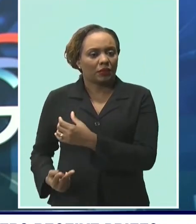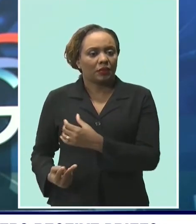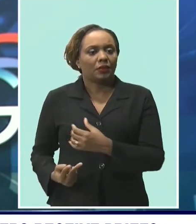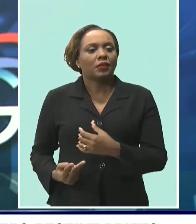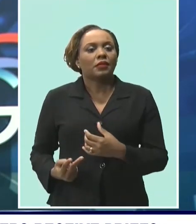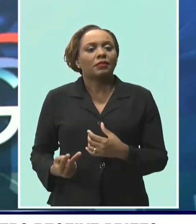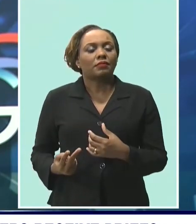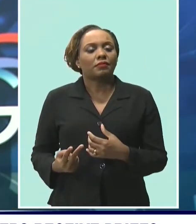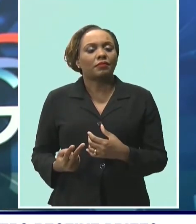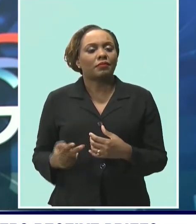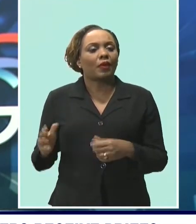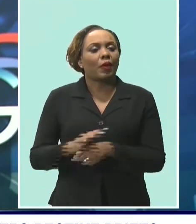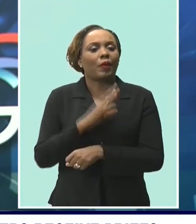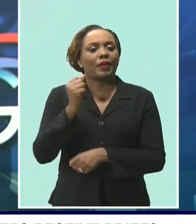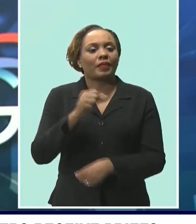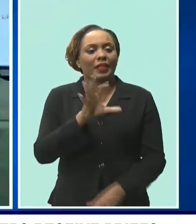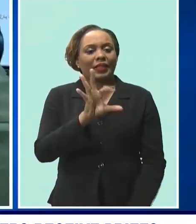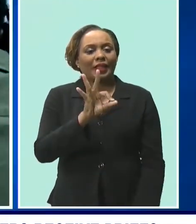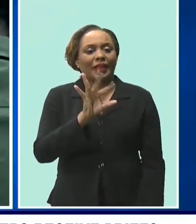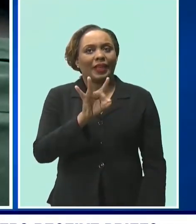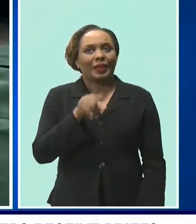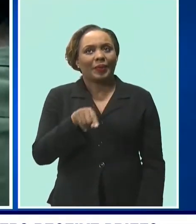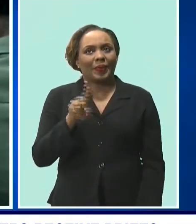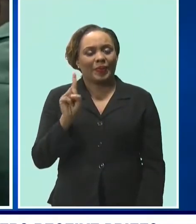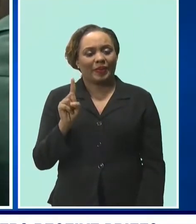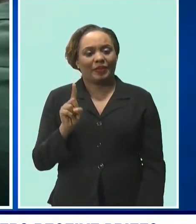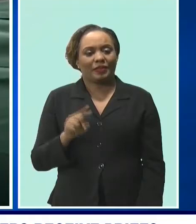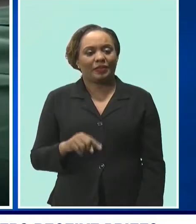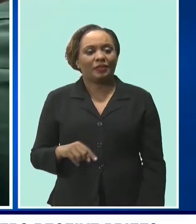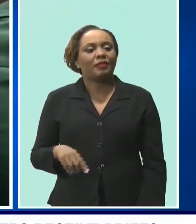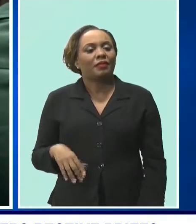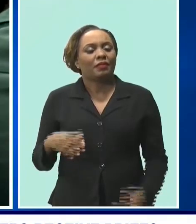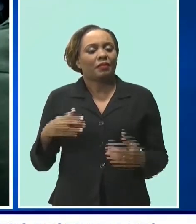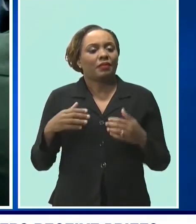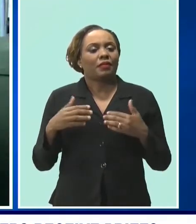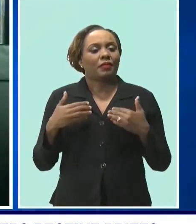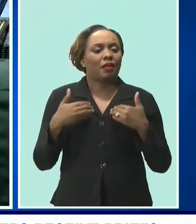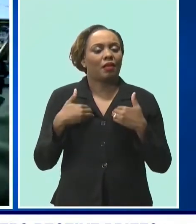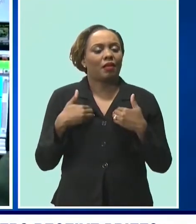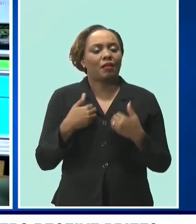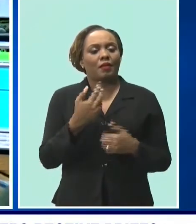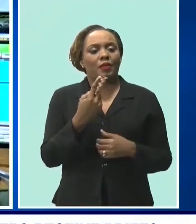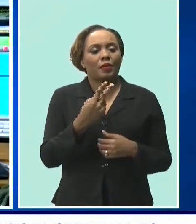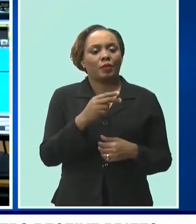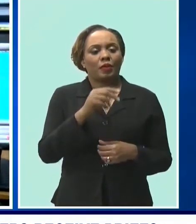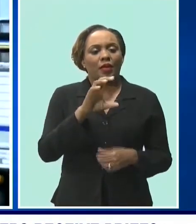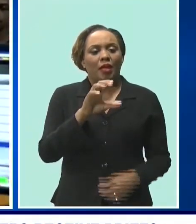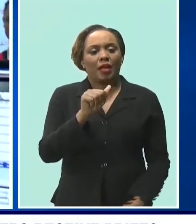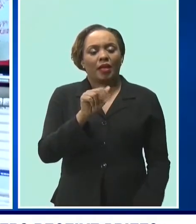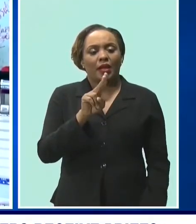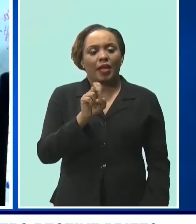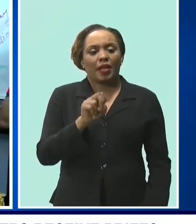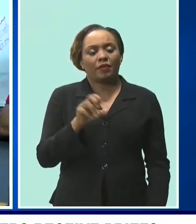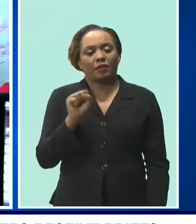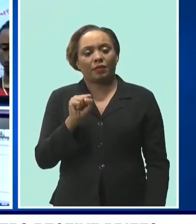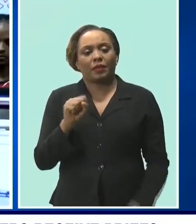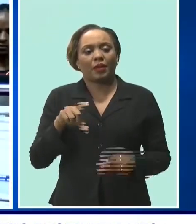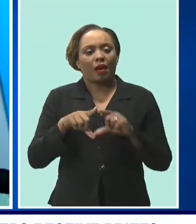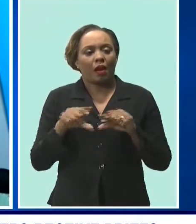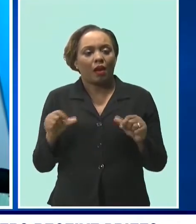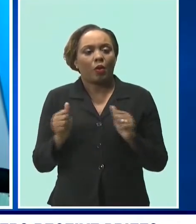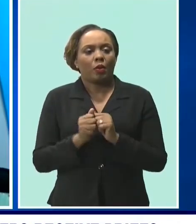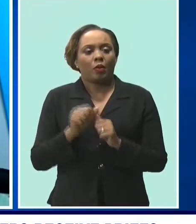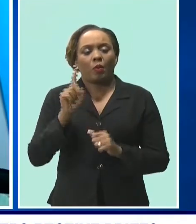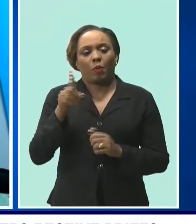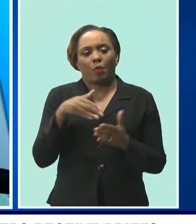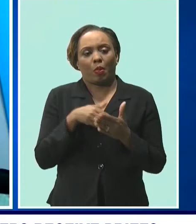Embrace the Love competition. The winners have walked away with 2 Cave Shepherd cards, each carrying a $1,000 limit. CBC Marketing Officer